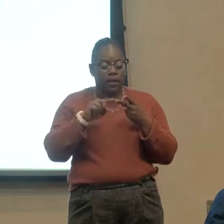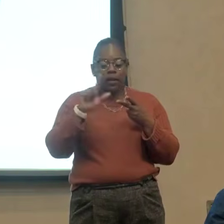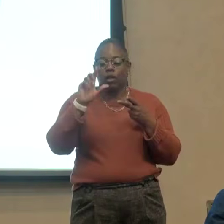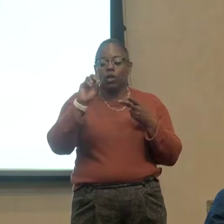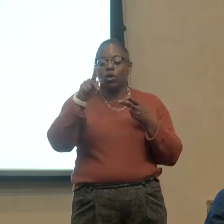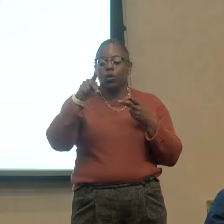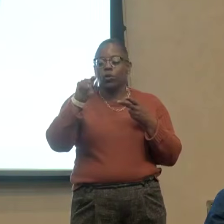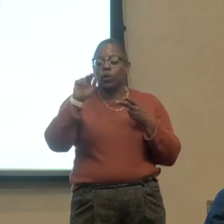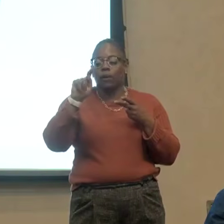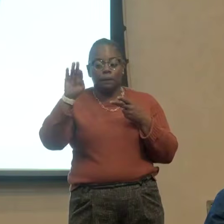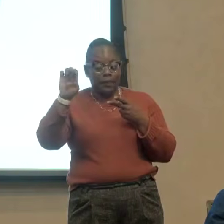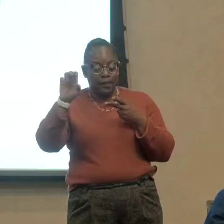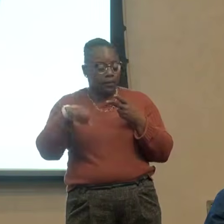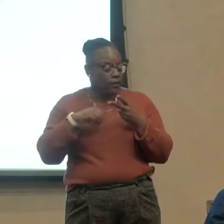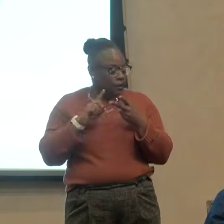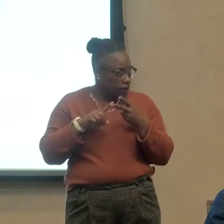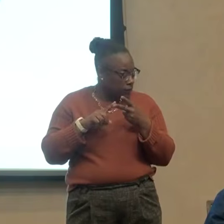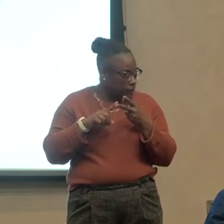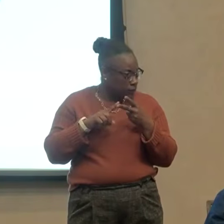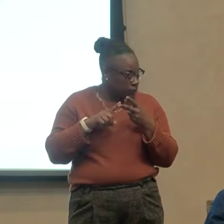amlodipine. We use